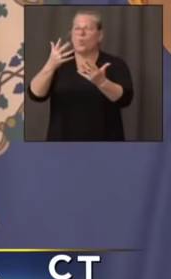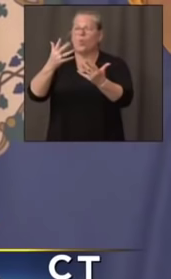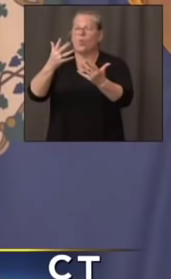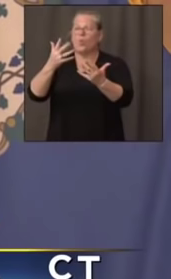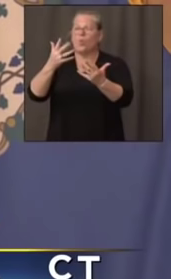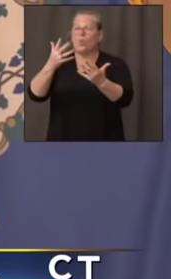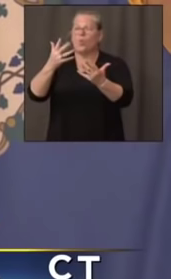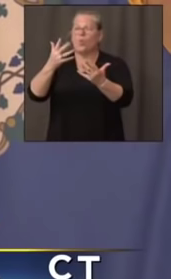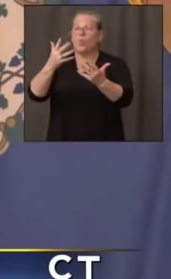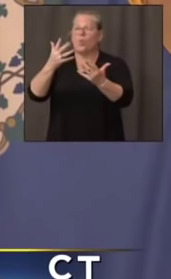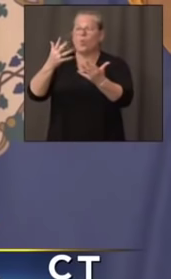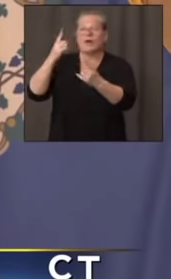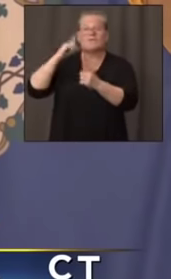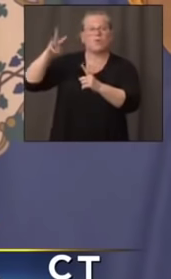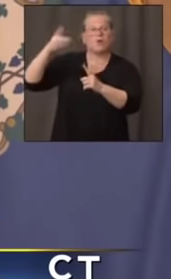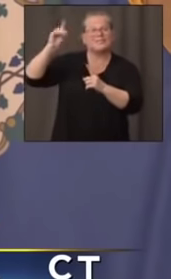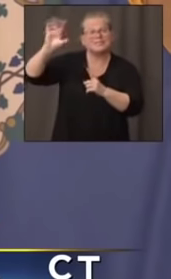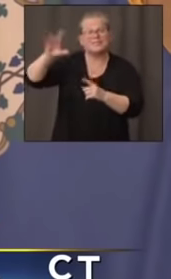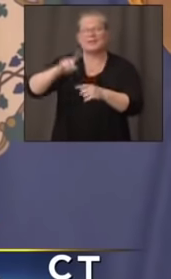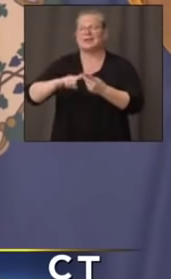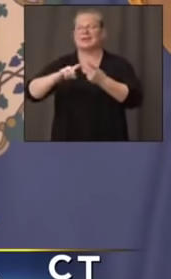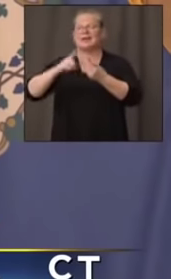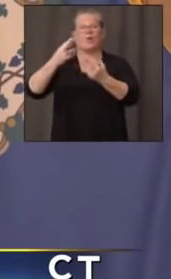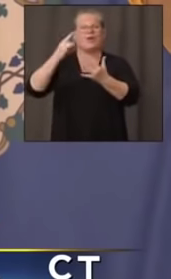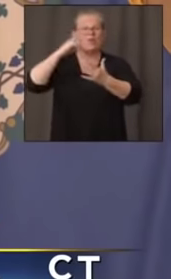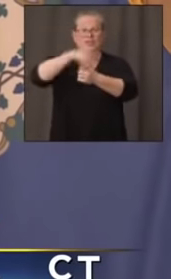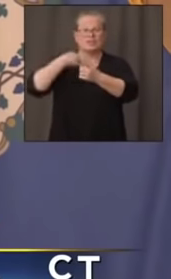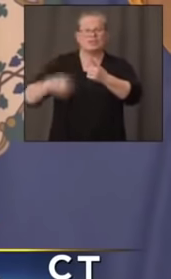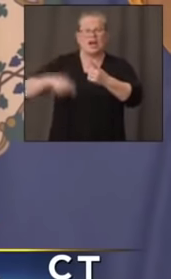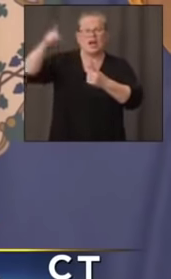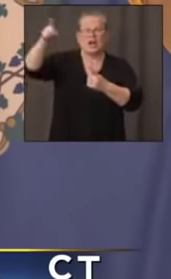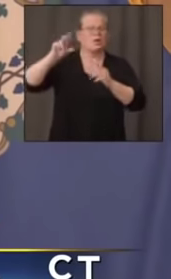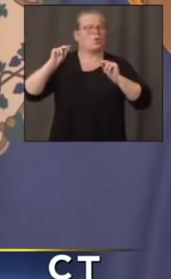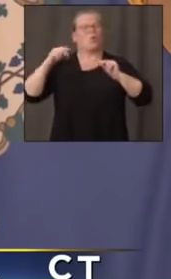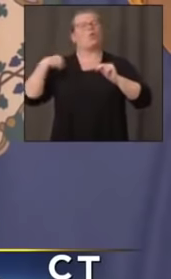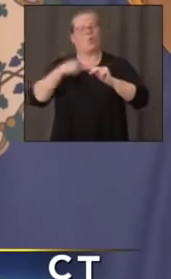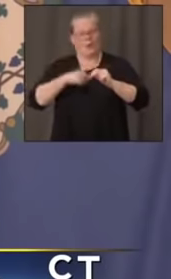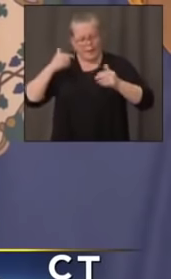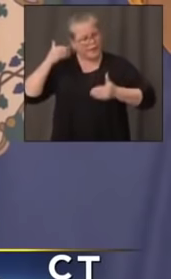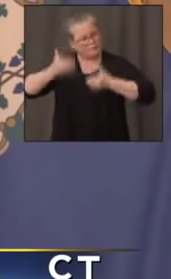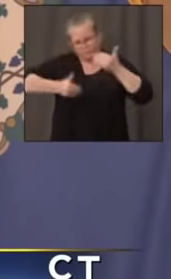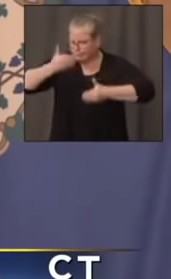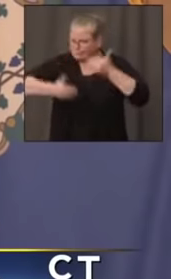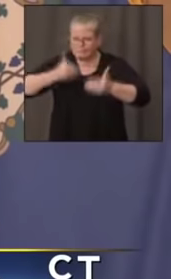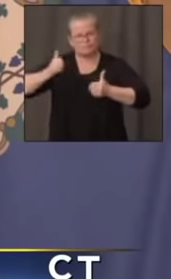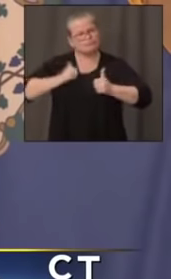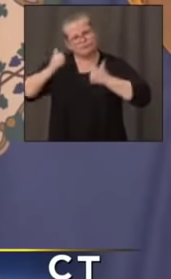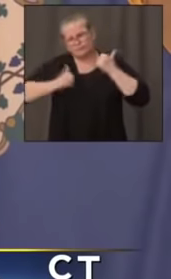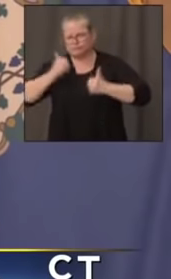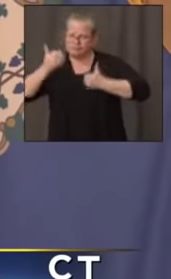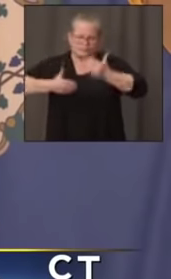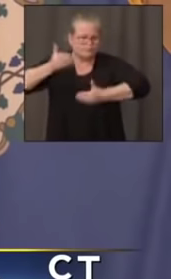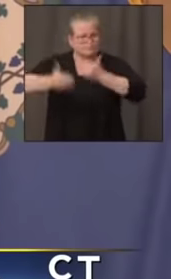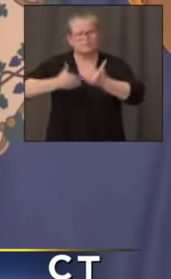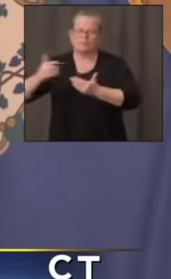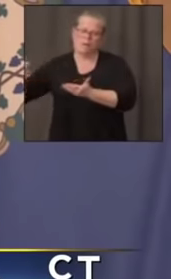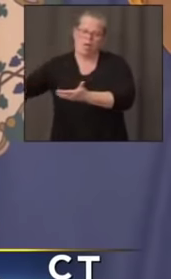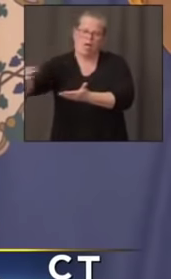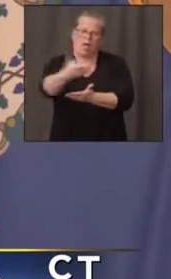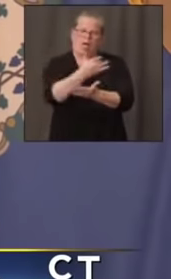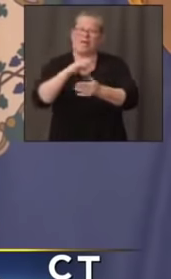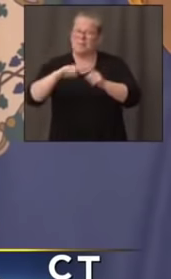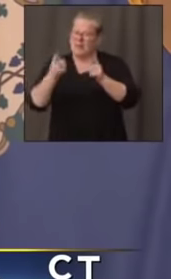the N95 masks. Again, we've got much more testing capacity than we had back in March and April, and so does the